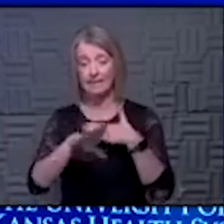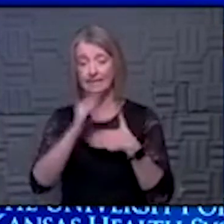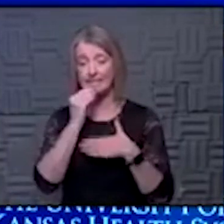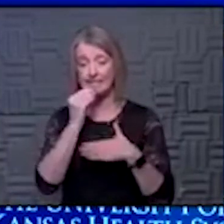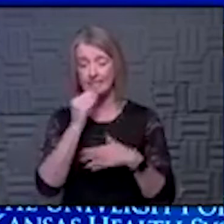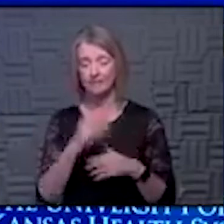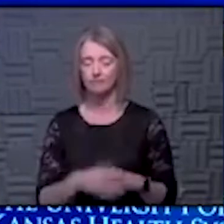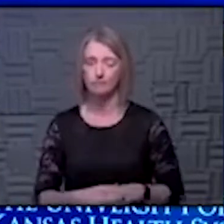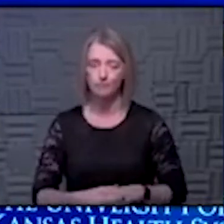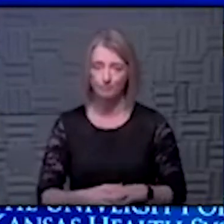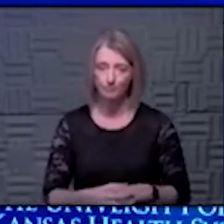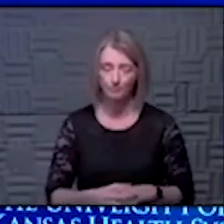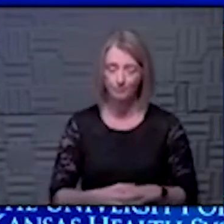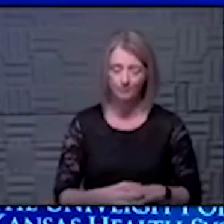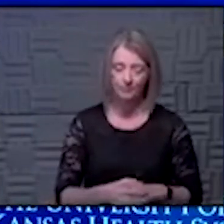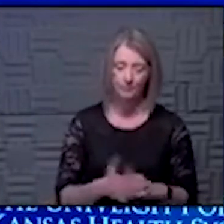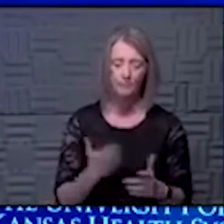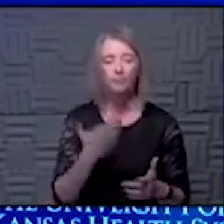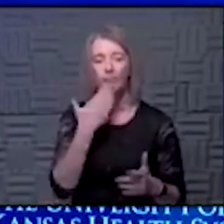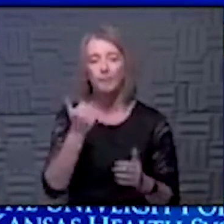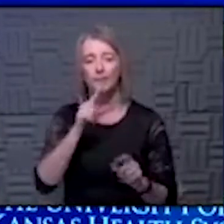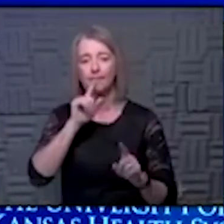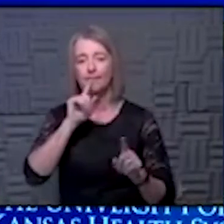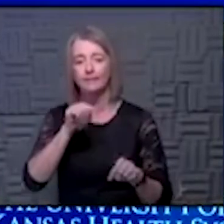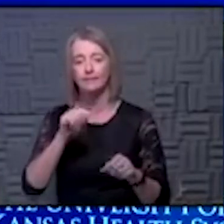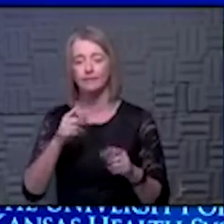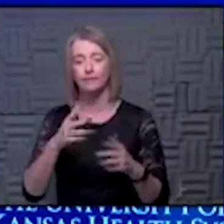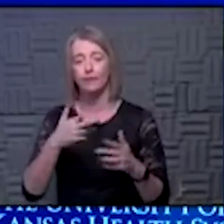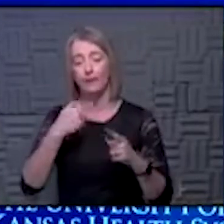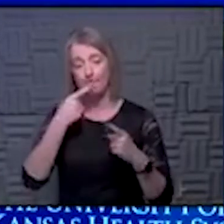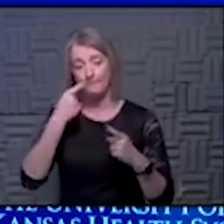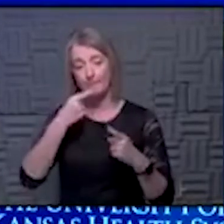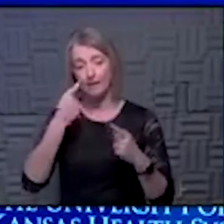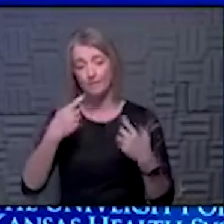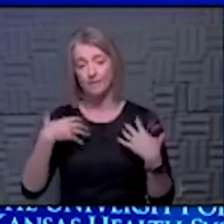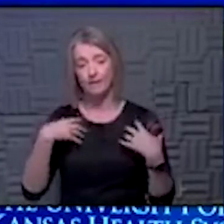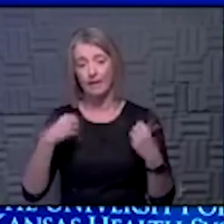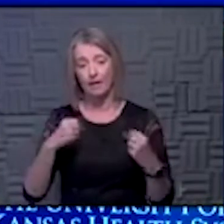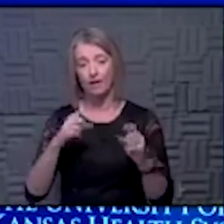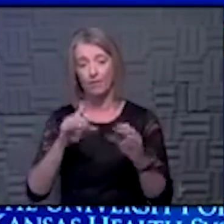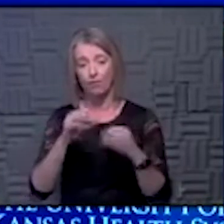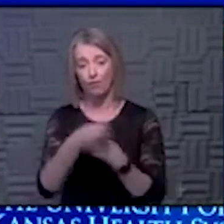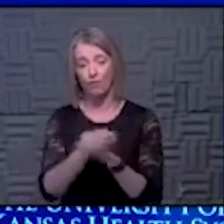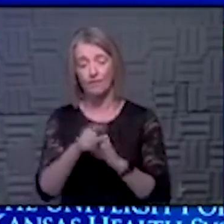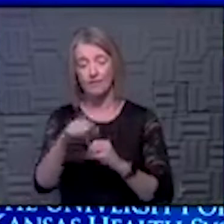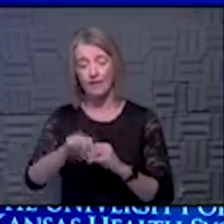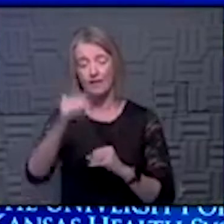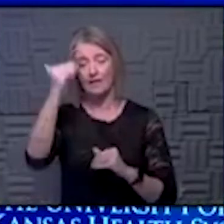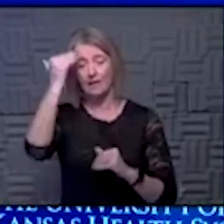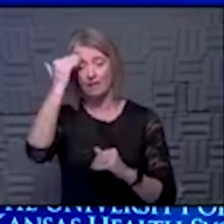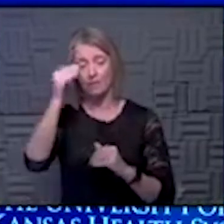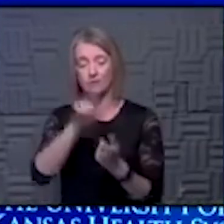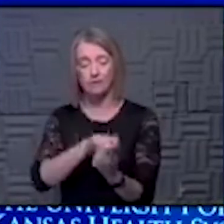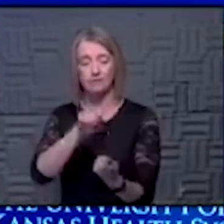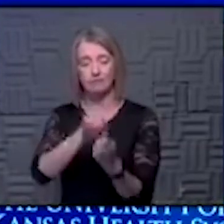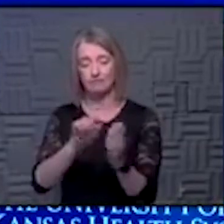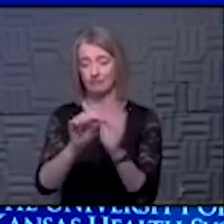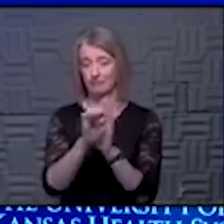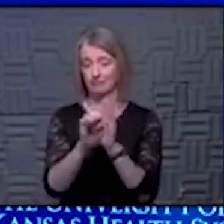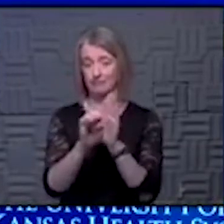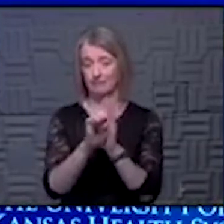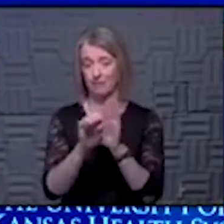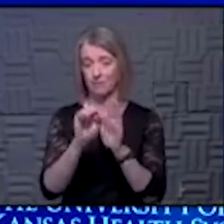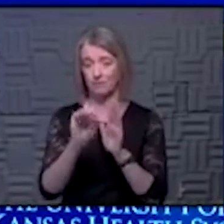So that's a question better answered, I think, by our public health office epidemiologists. They know the specific